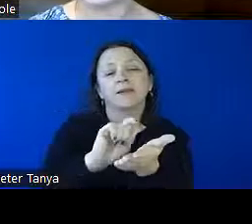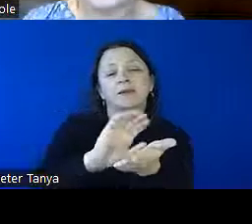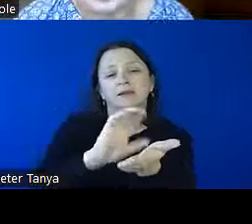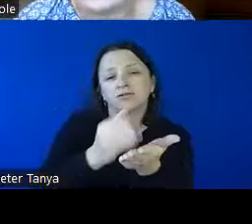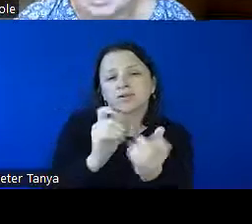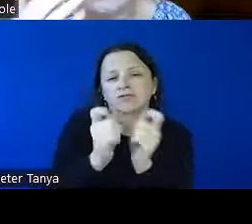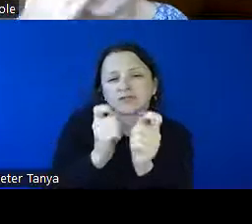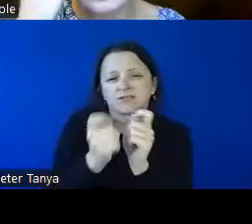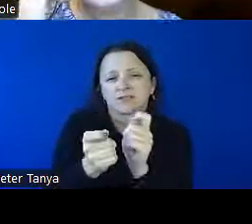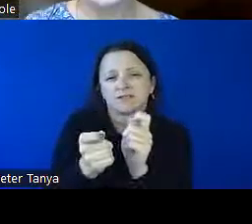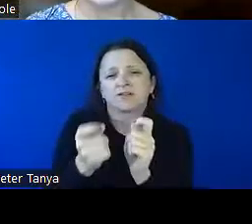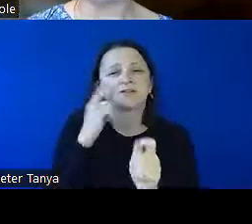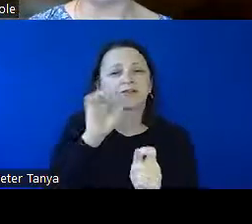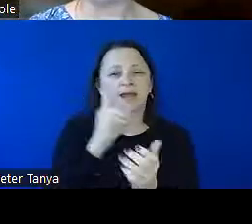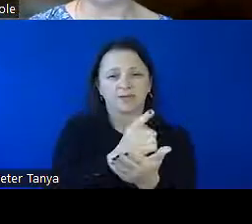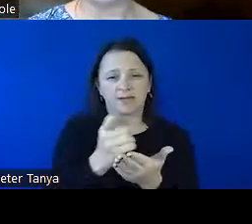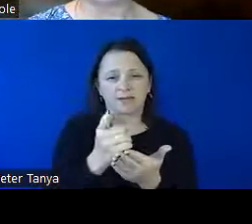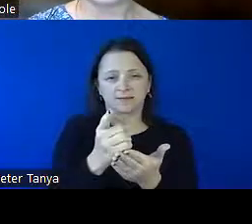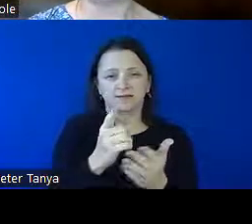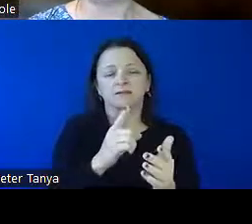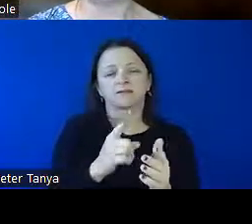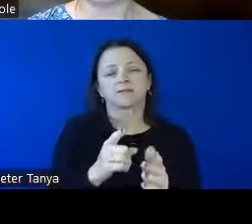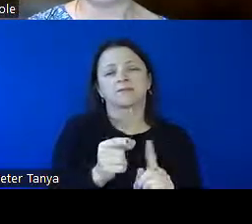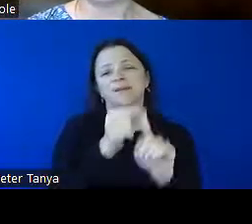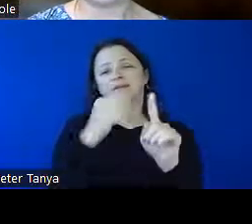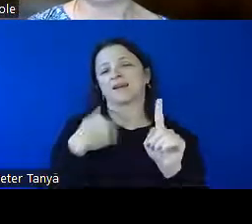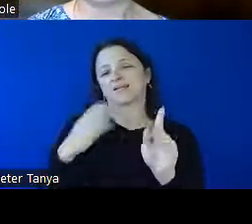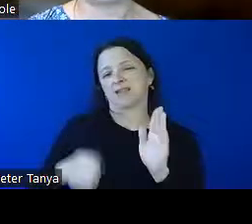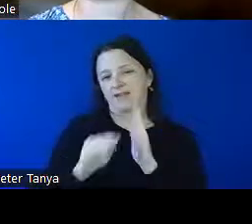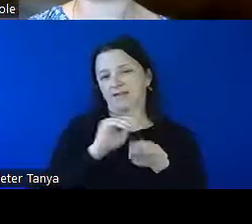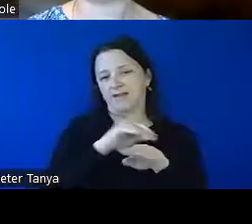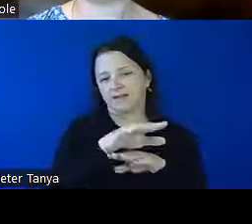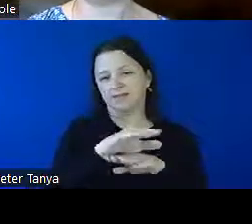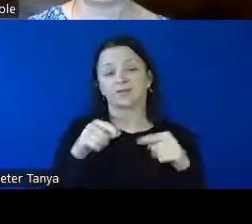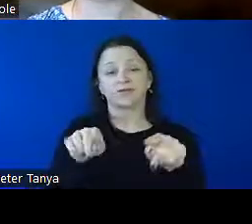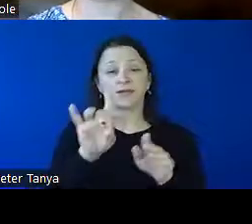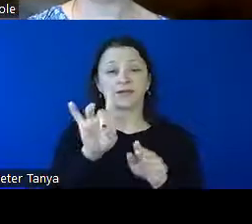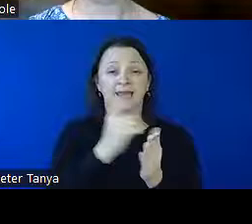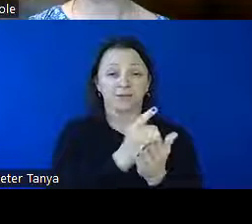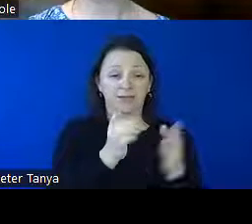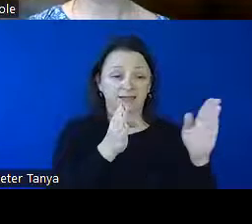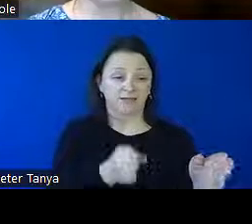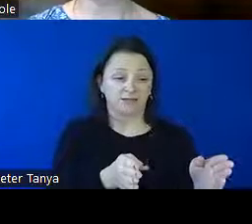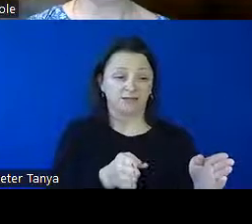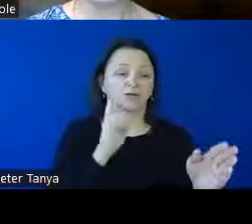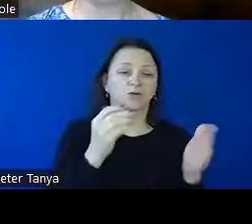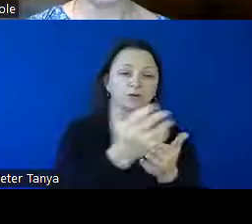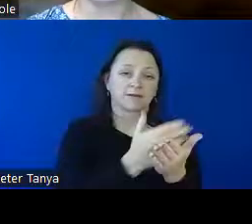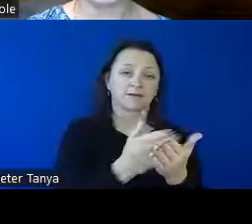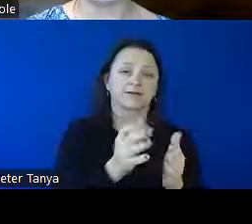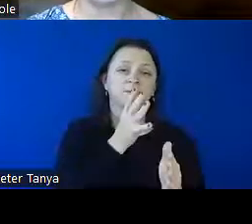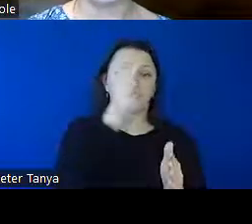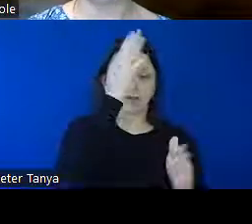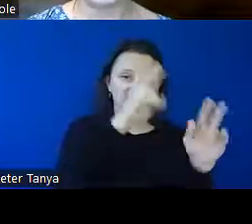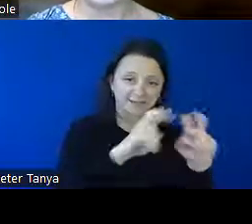weeks unless they have side effects. And during that time, we'll collect parent assessments of response. At the